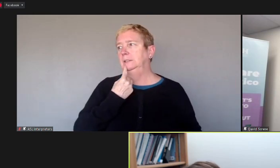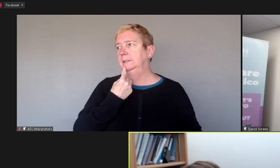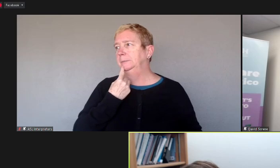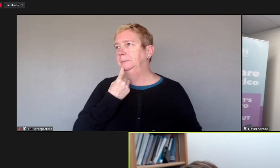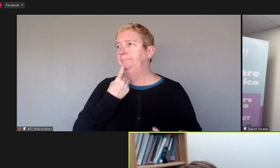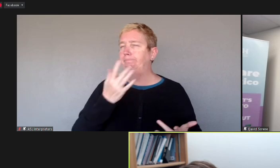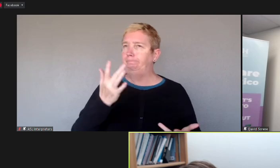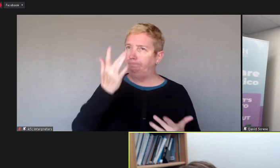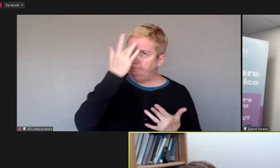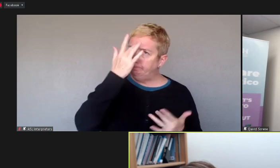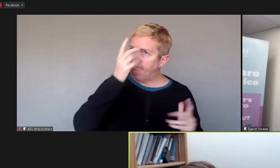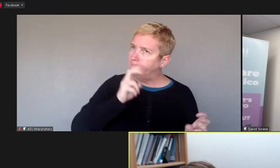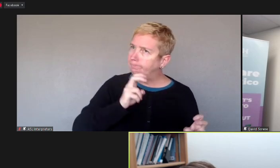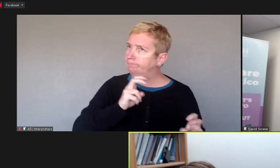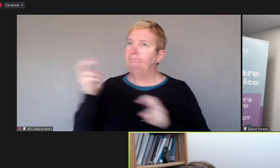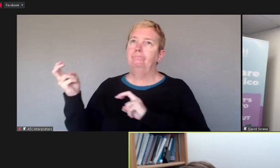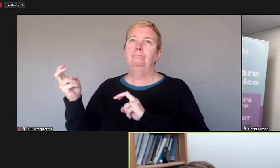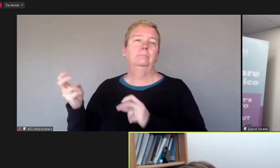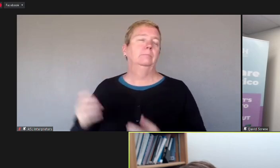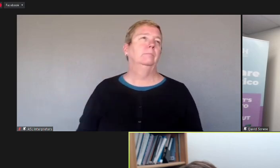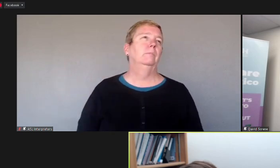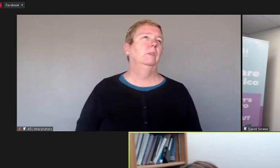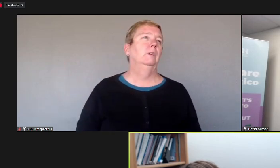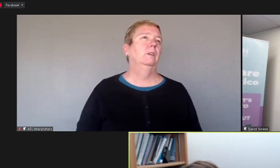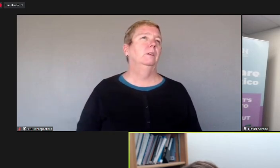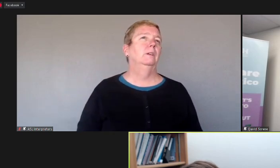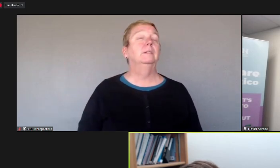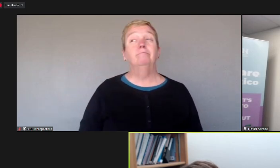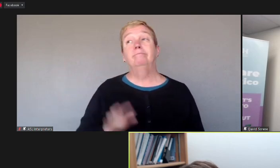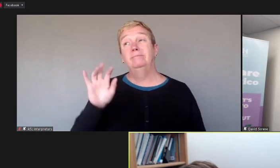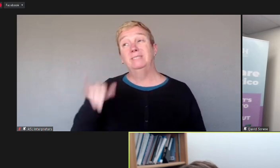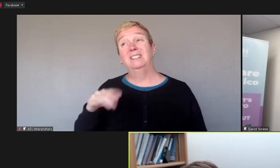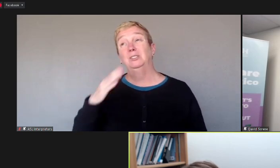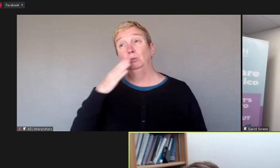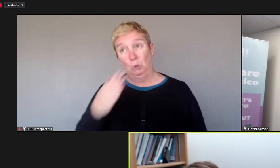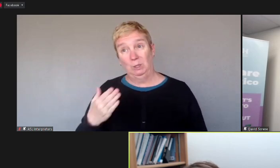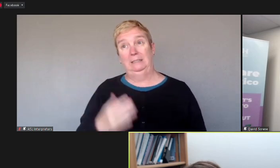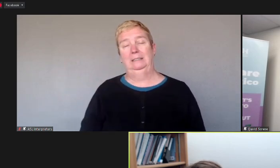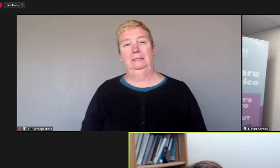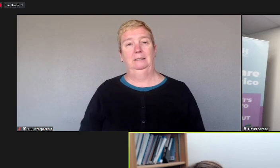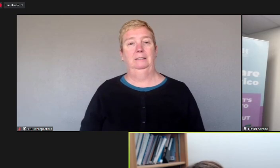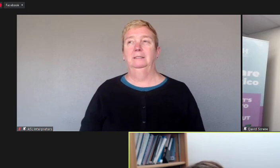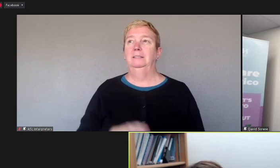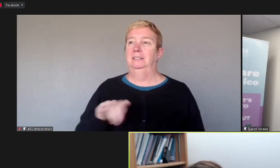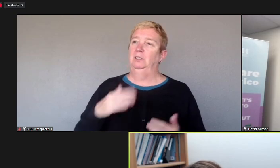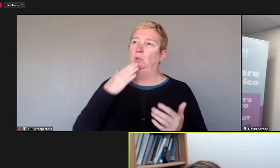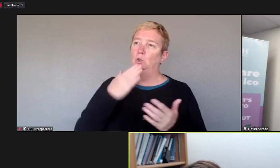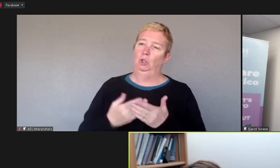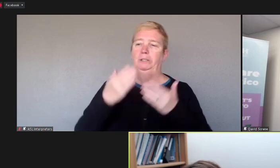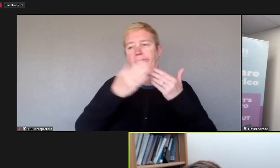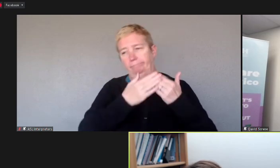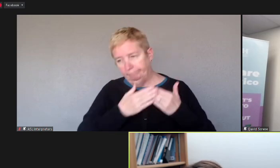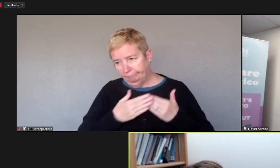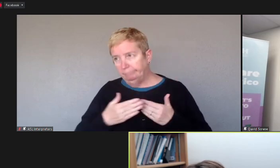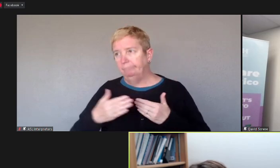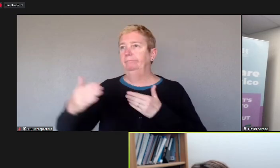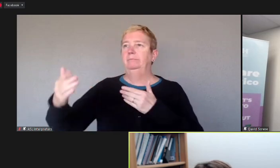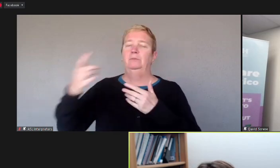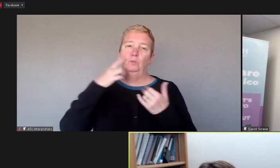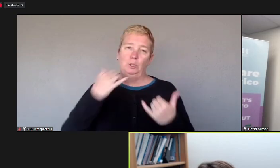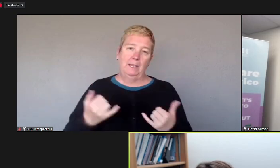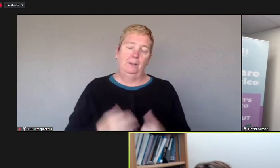illness, and it's a very welcome new phase of the pandemic that we're in right